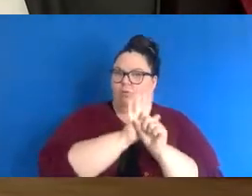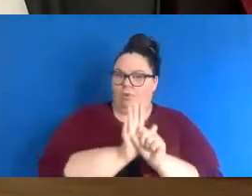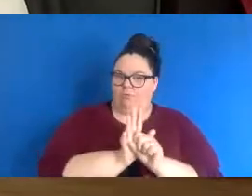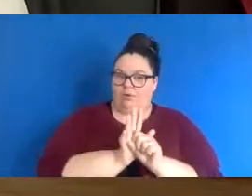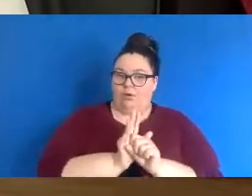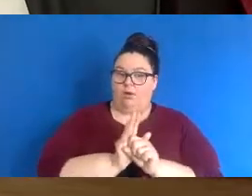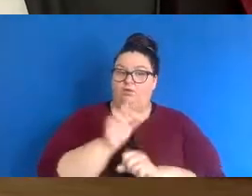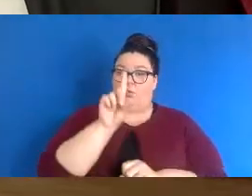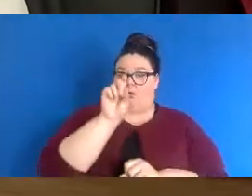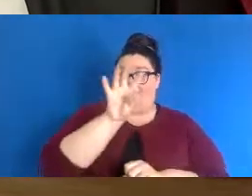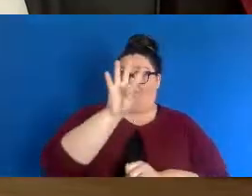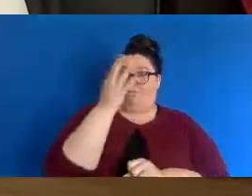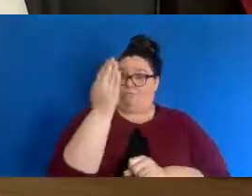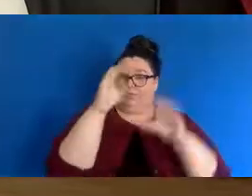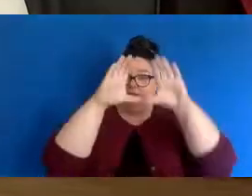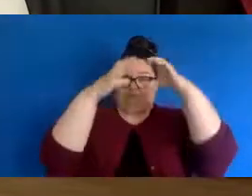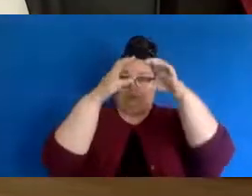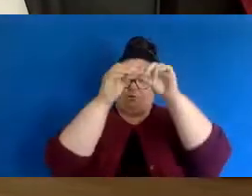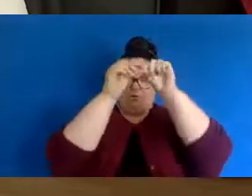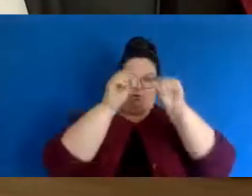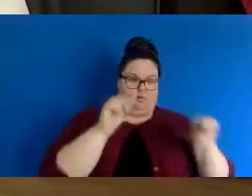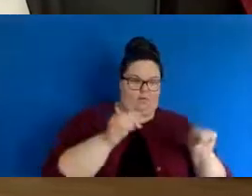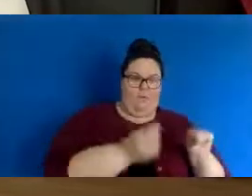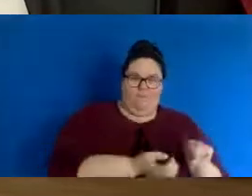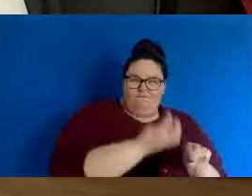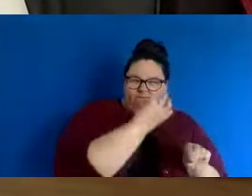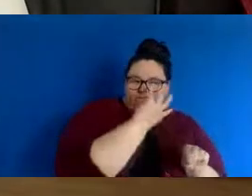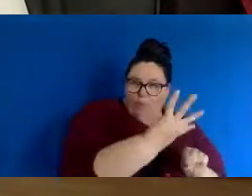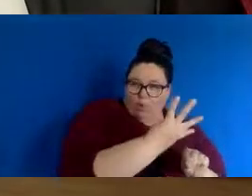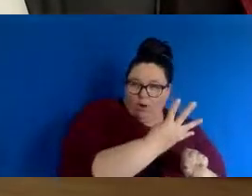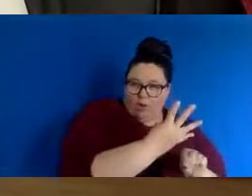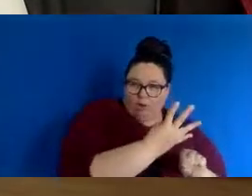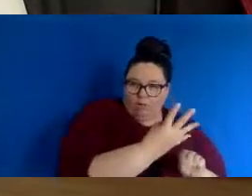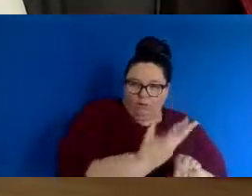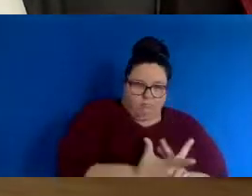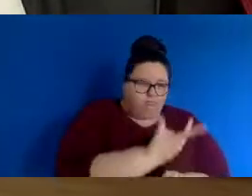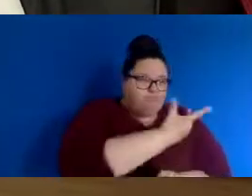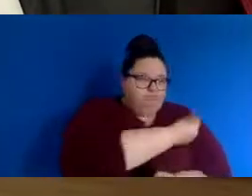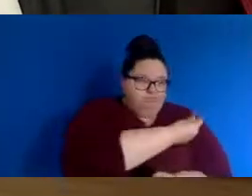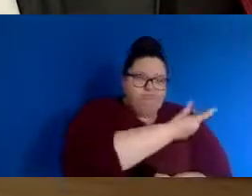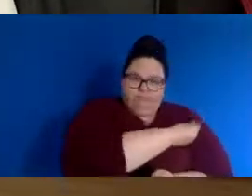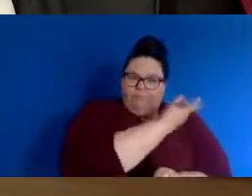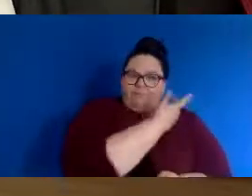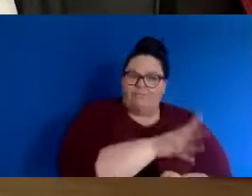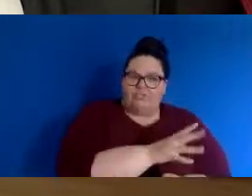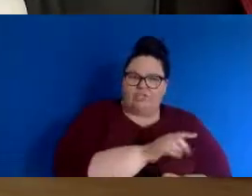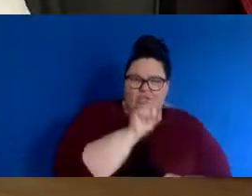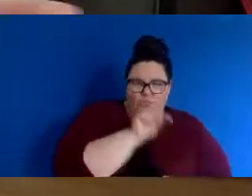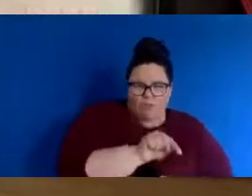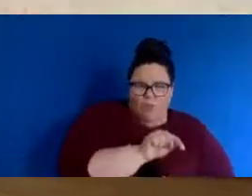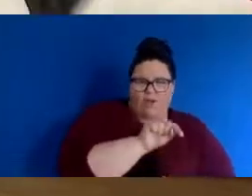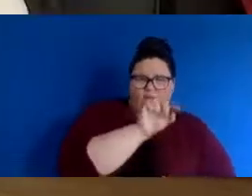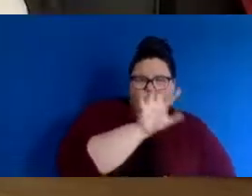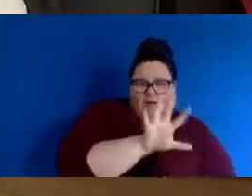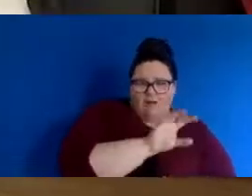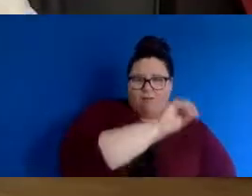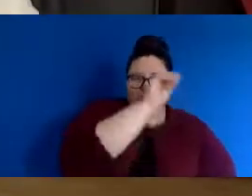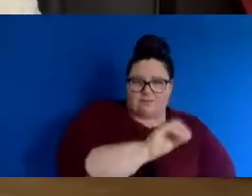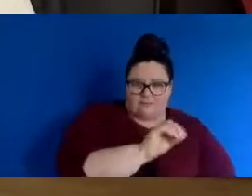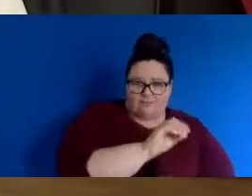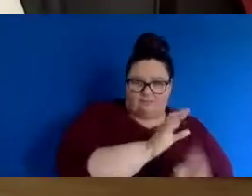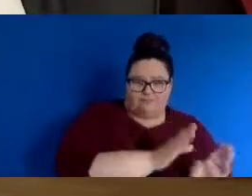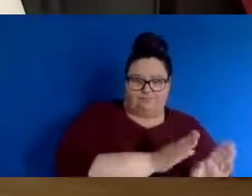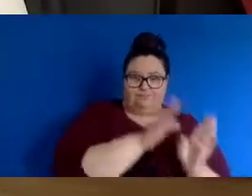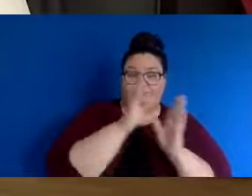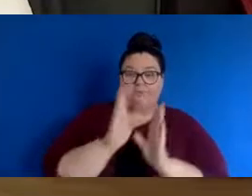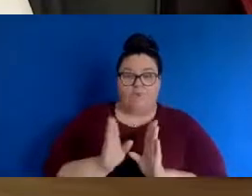of these cases, less than 0.5%, were seen in people who had received 2 doses of a COVID-19 vaccine. There